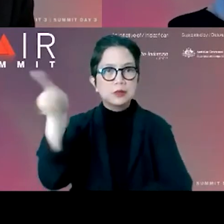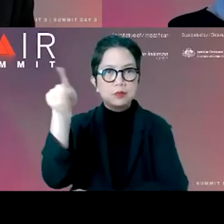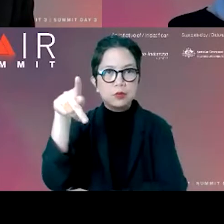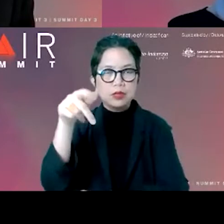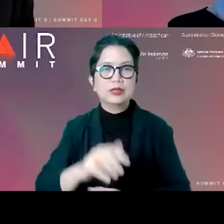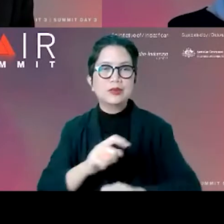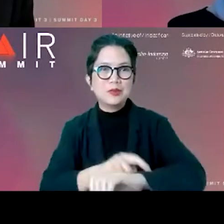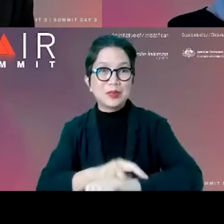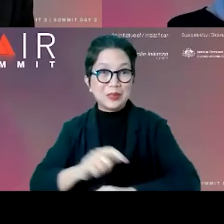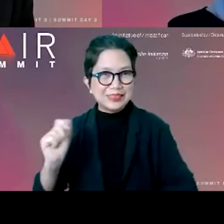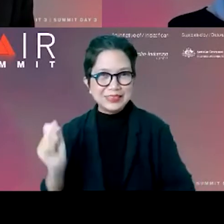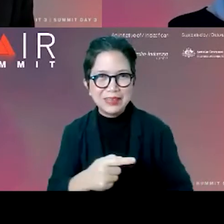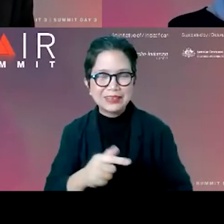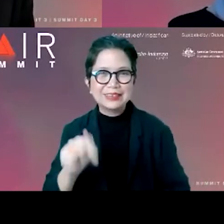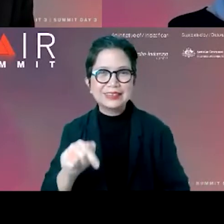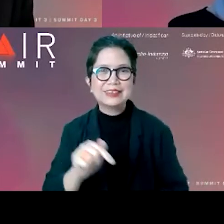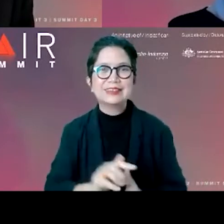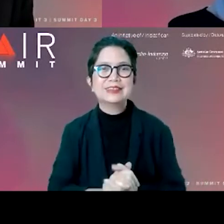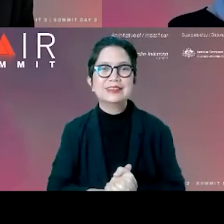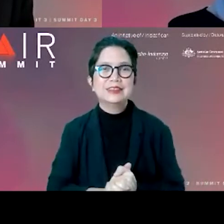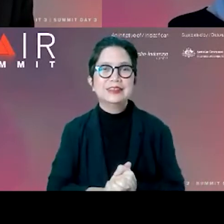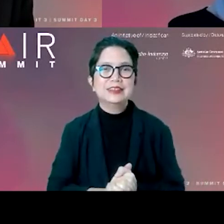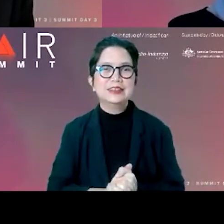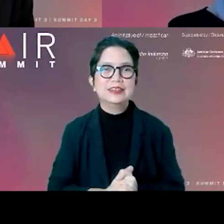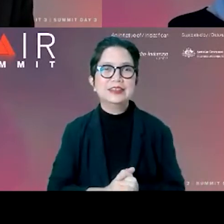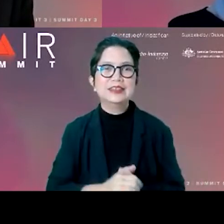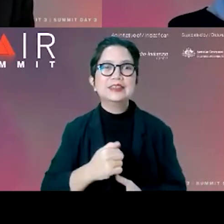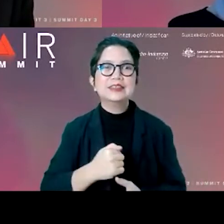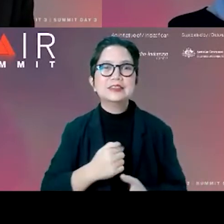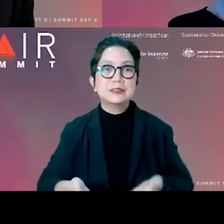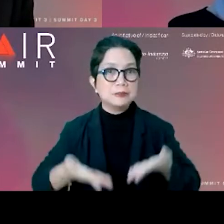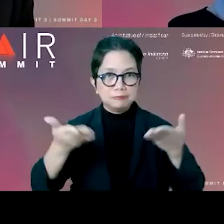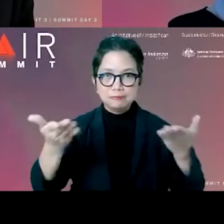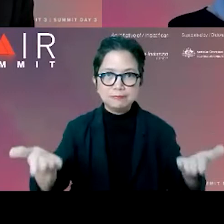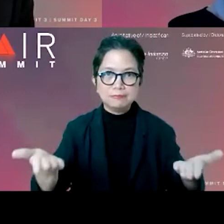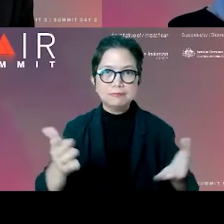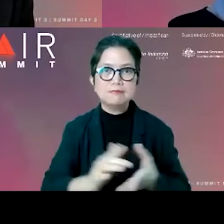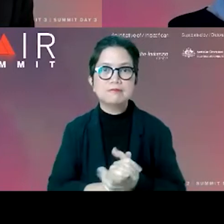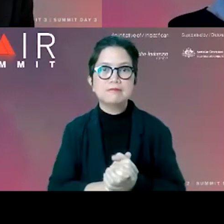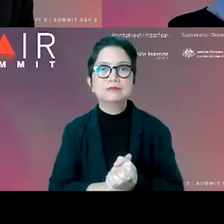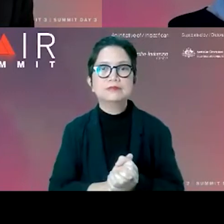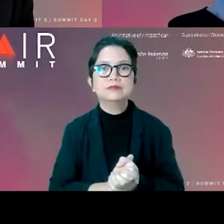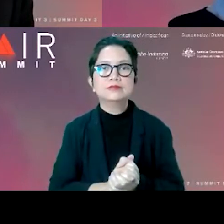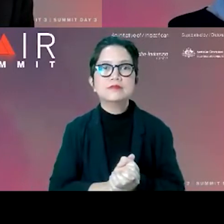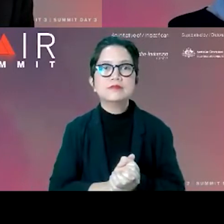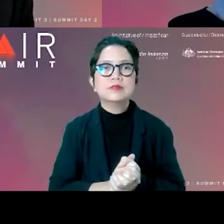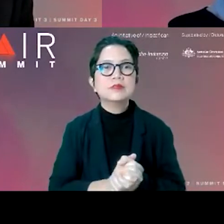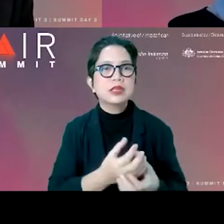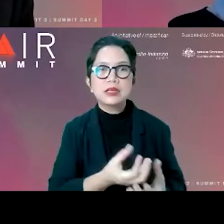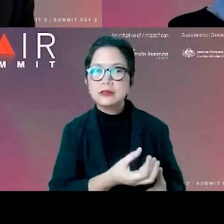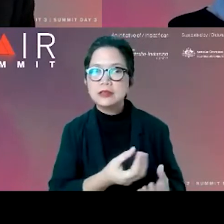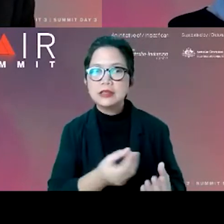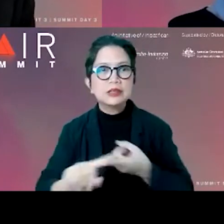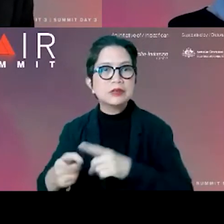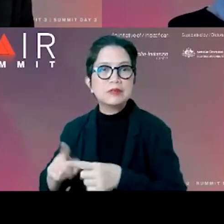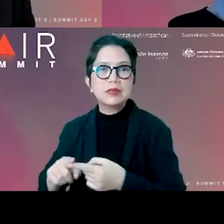Firdaus Kasim, Dewi Lestari, Salman Samir, Siswanto from Universitas Hasanuddin, and Pierre, Andreas,